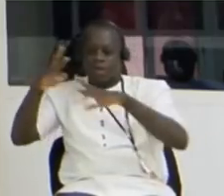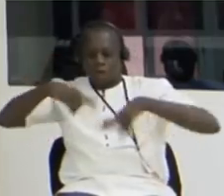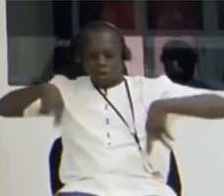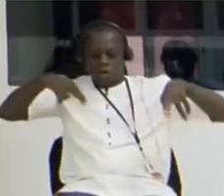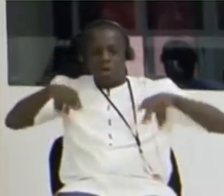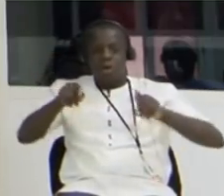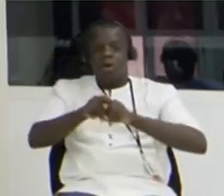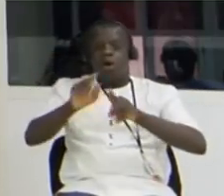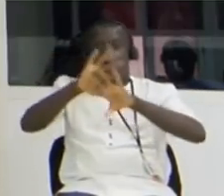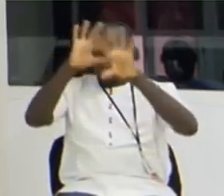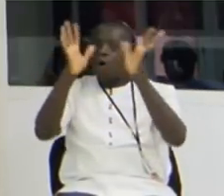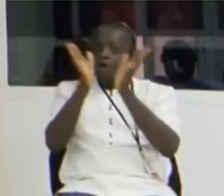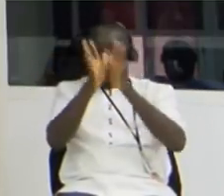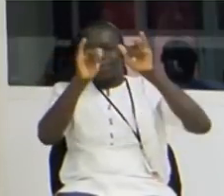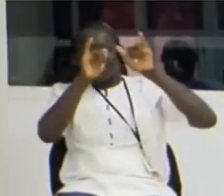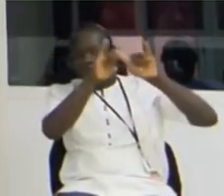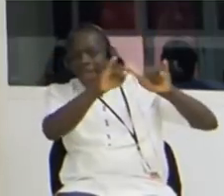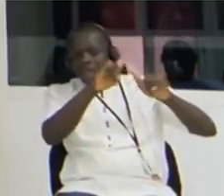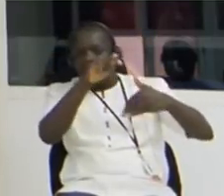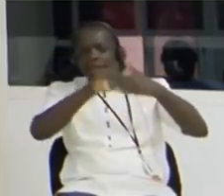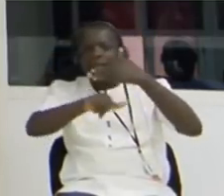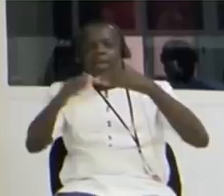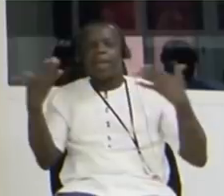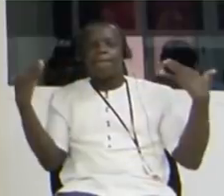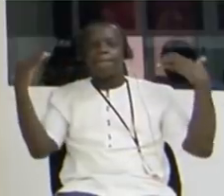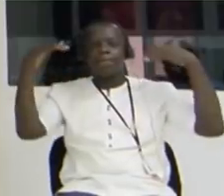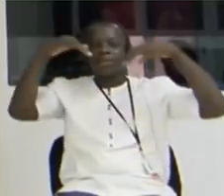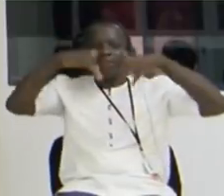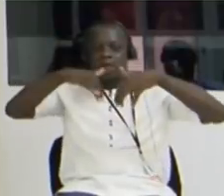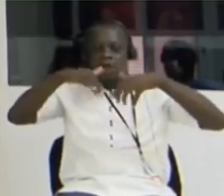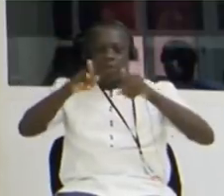and they